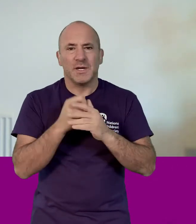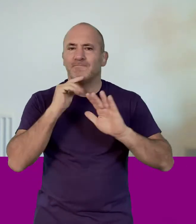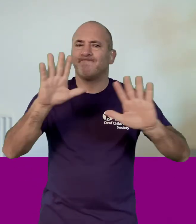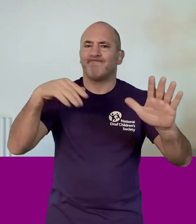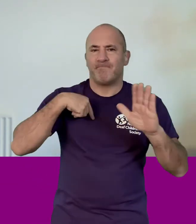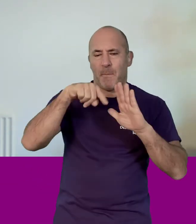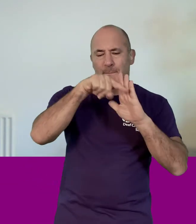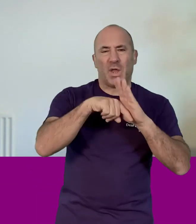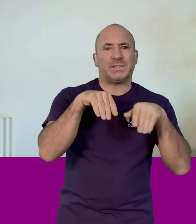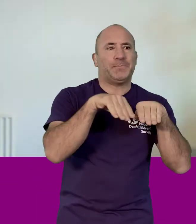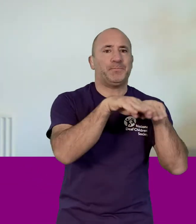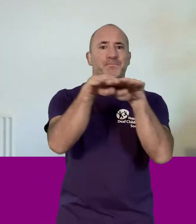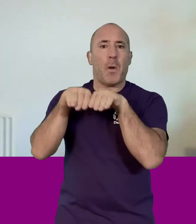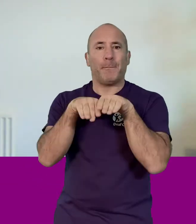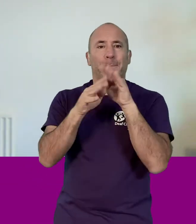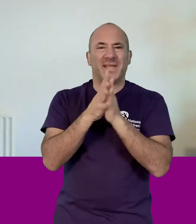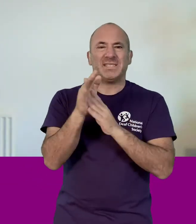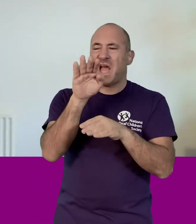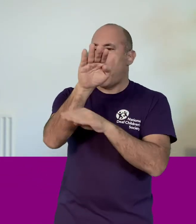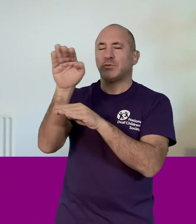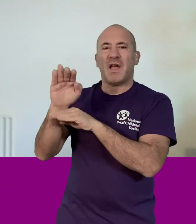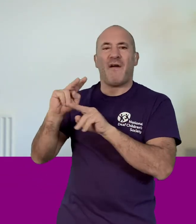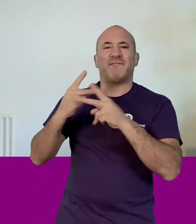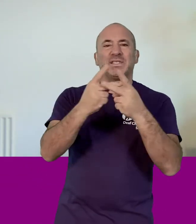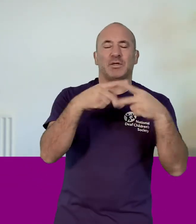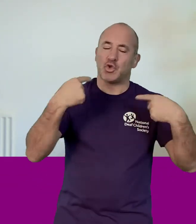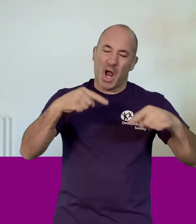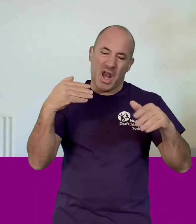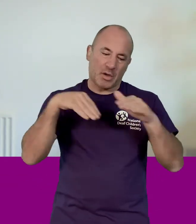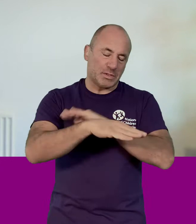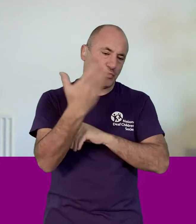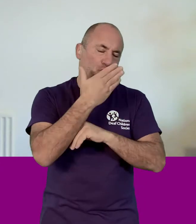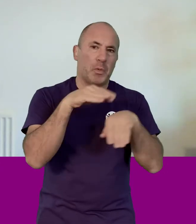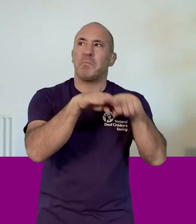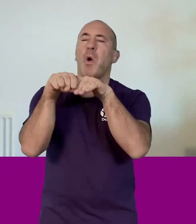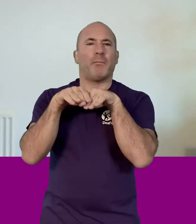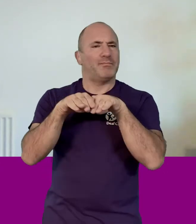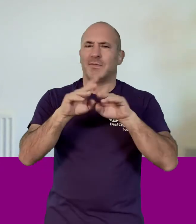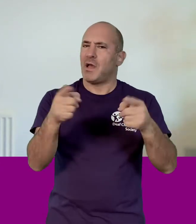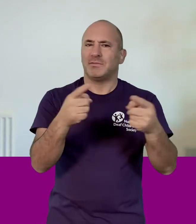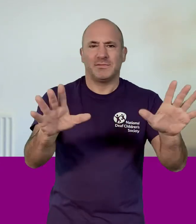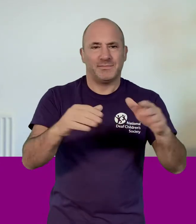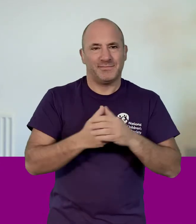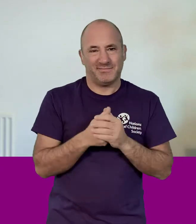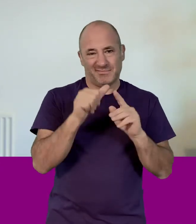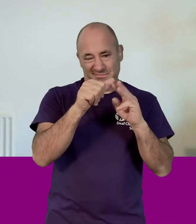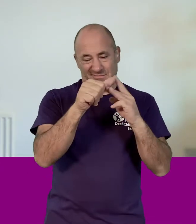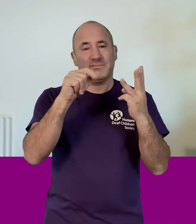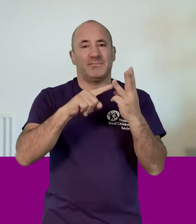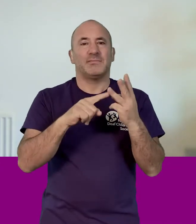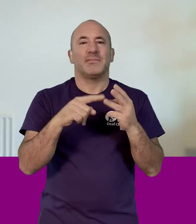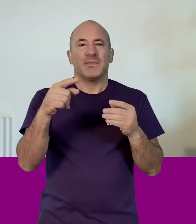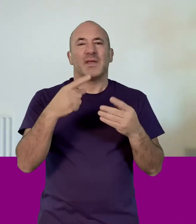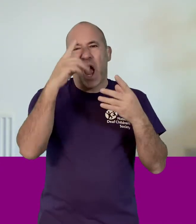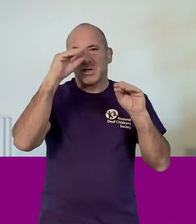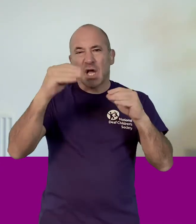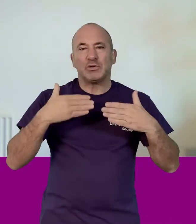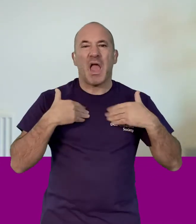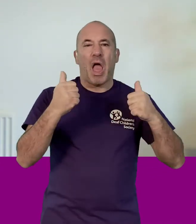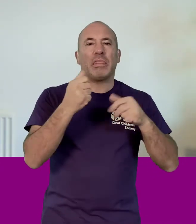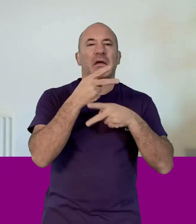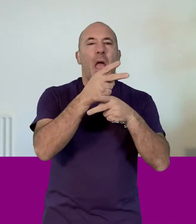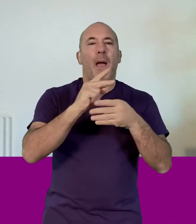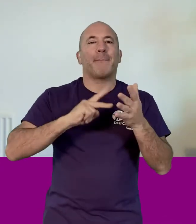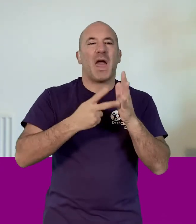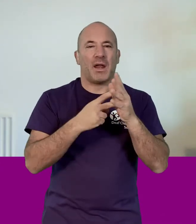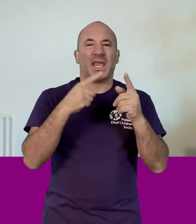to visit. They cannot have a blanket policy that says no external visitors can come to the school. Thirdly, education,